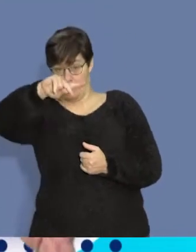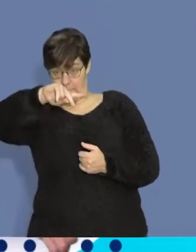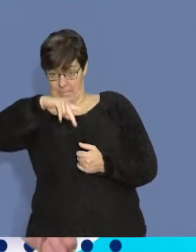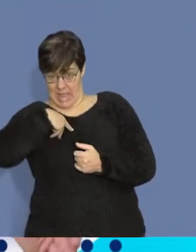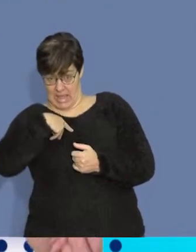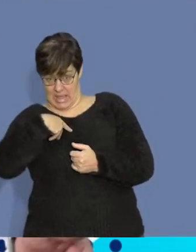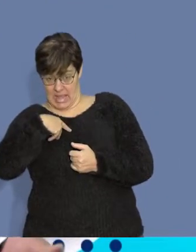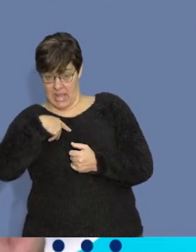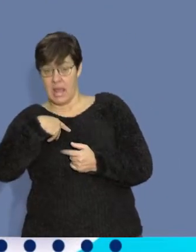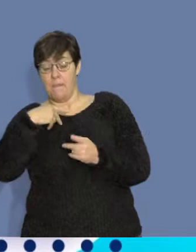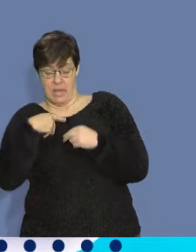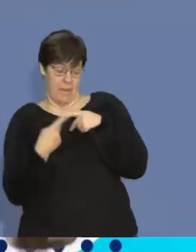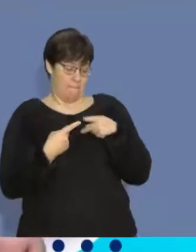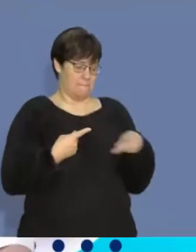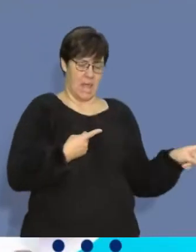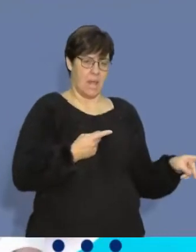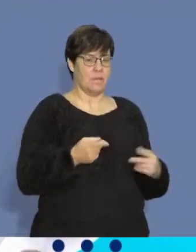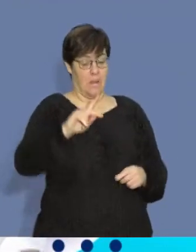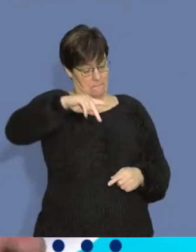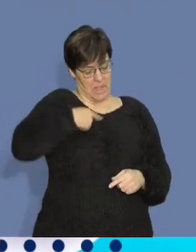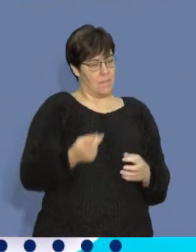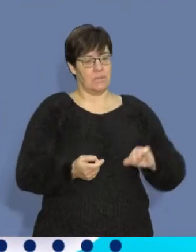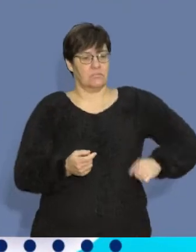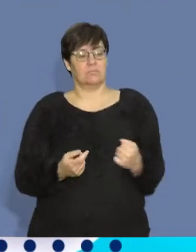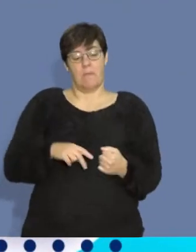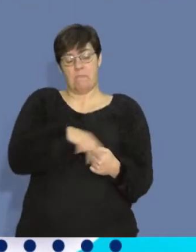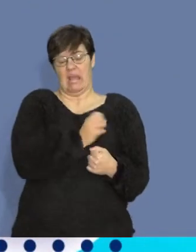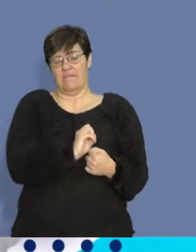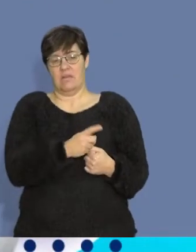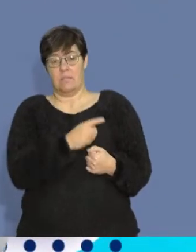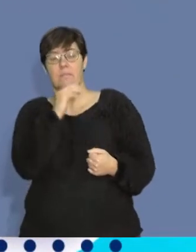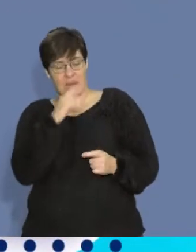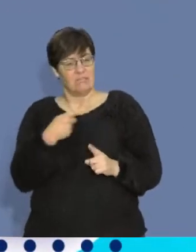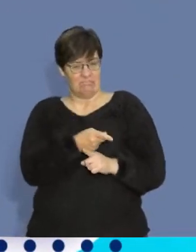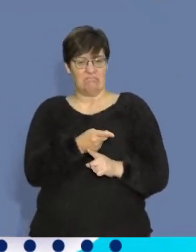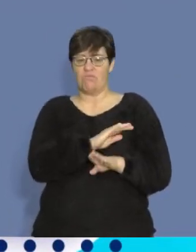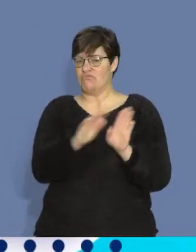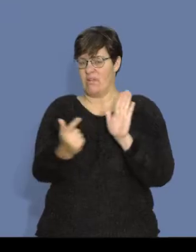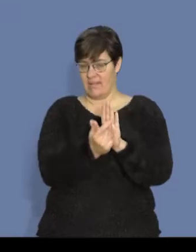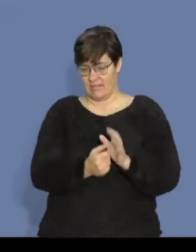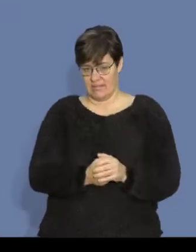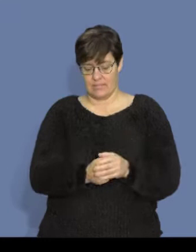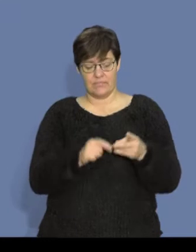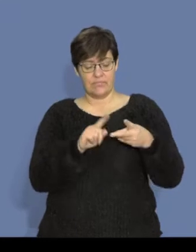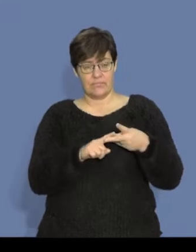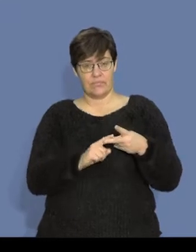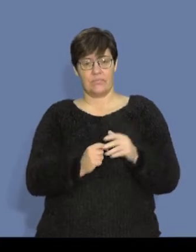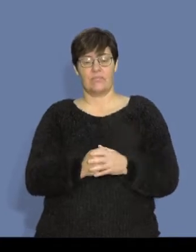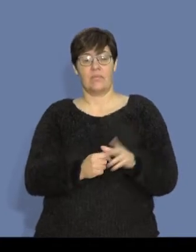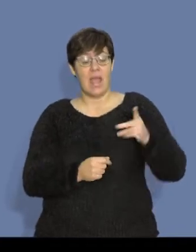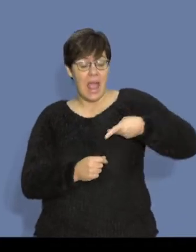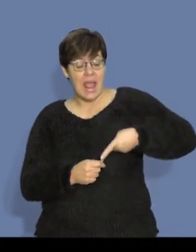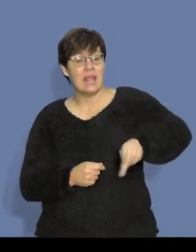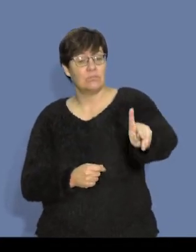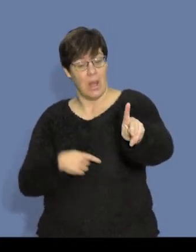certain amount over to SARS and we don't comply with it. That is tax evasion. Right. Input VAT,